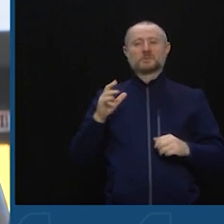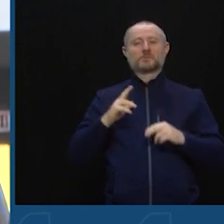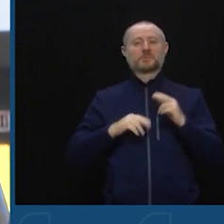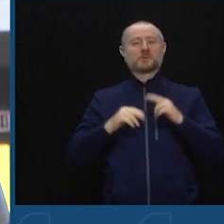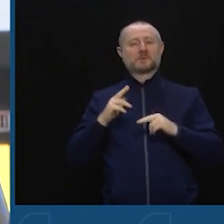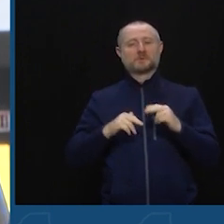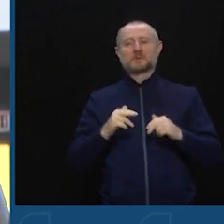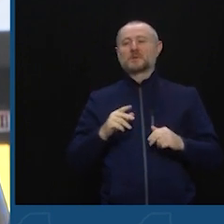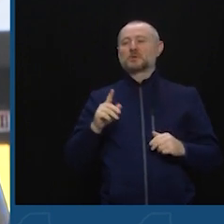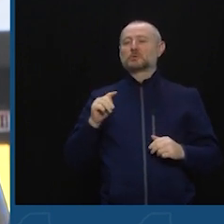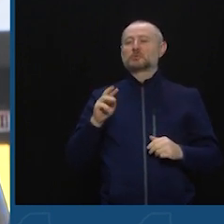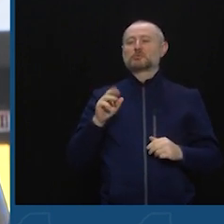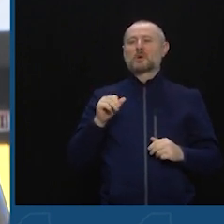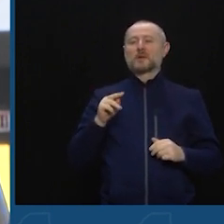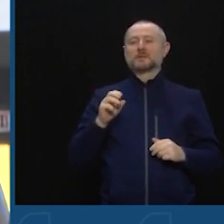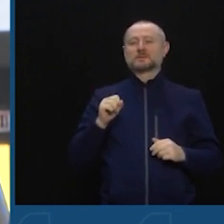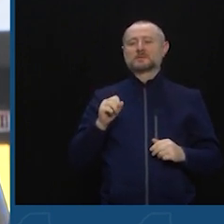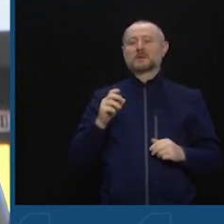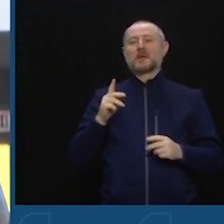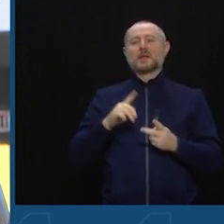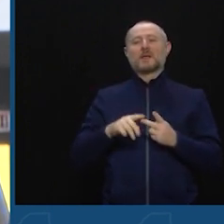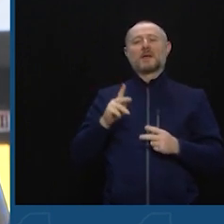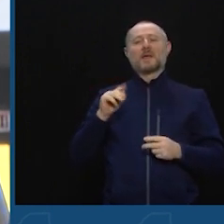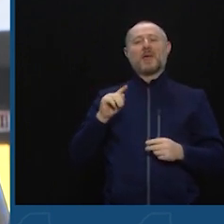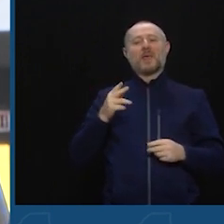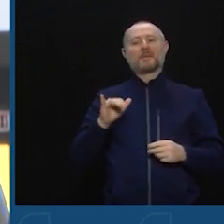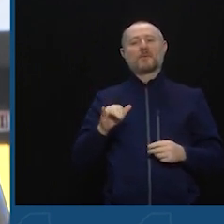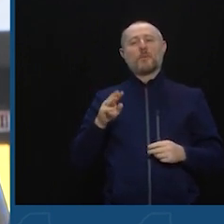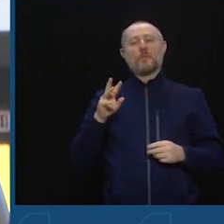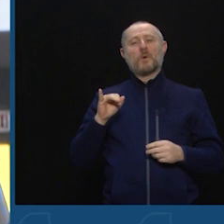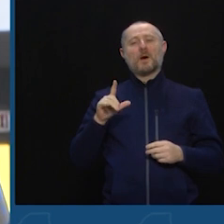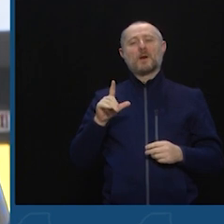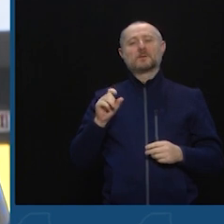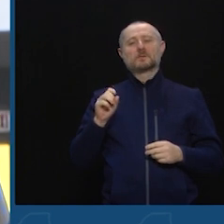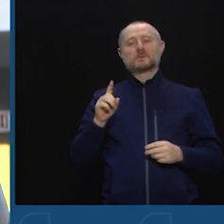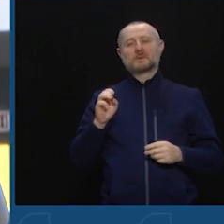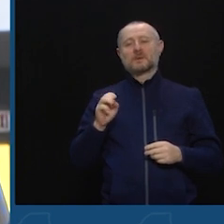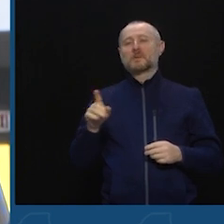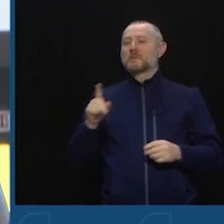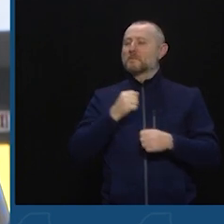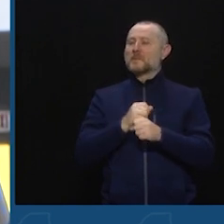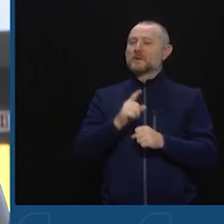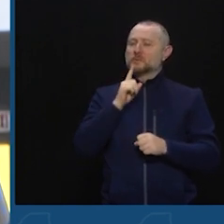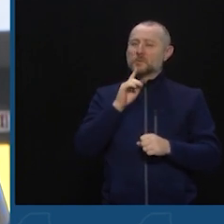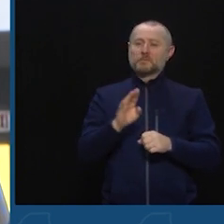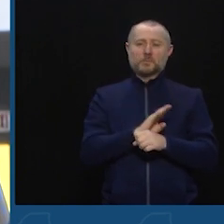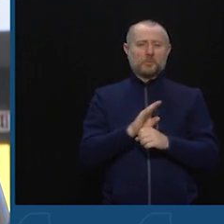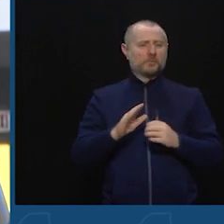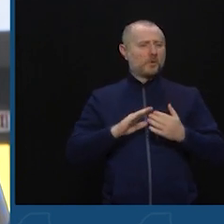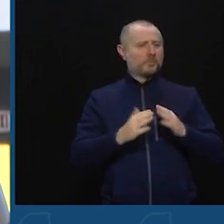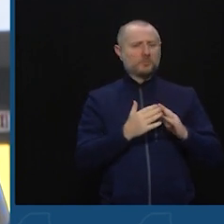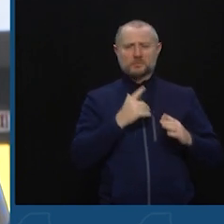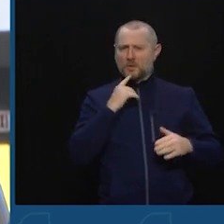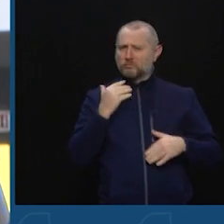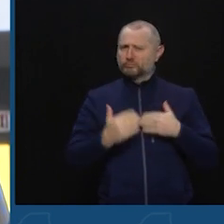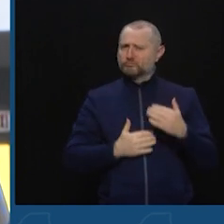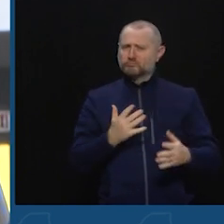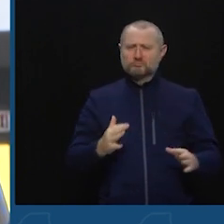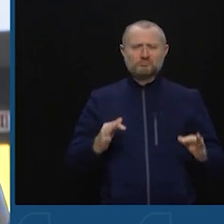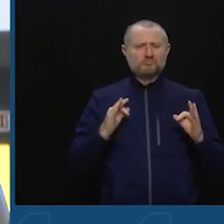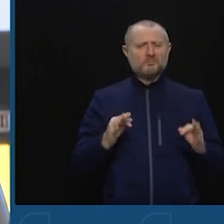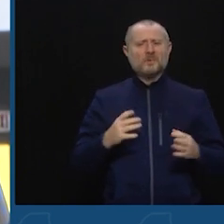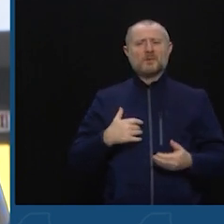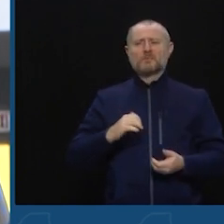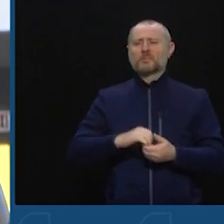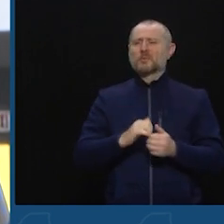and Kathy Wild, who makes sure that the business community is up to speed and engaged and making things happen, the president and CEO of the Partnership for New York City. I want to